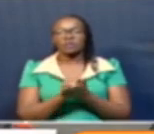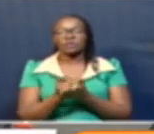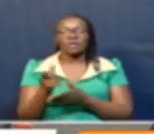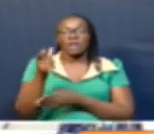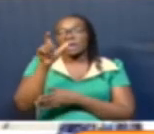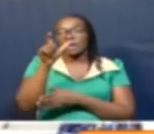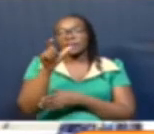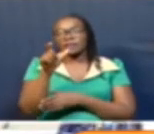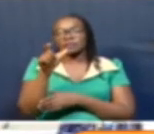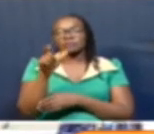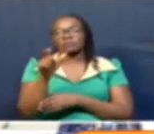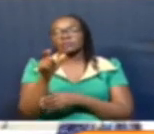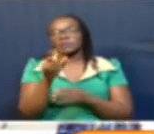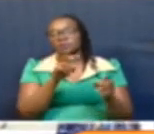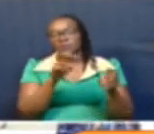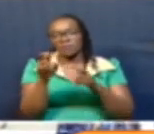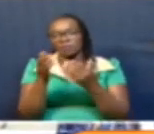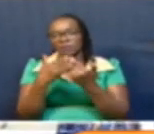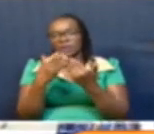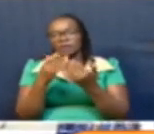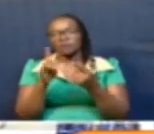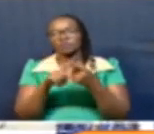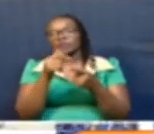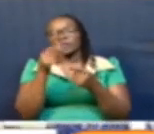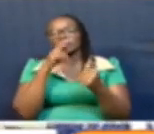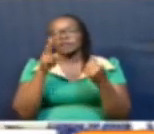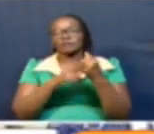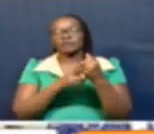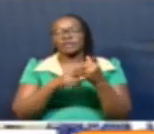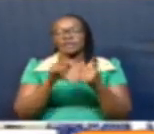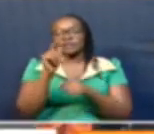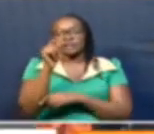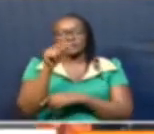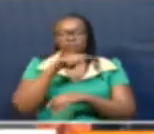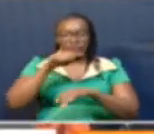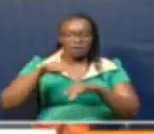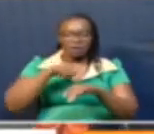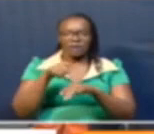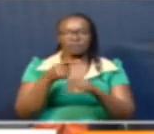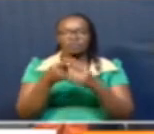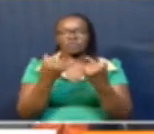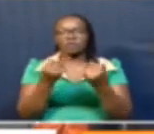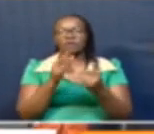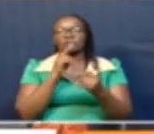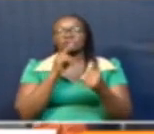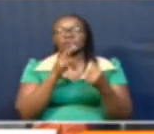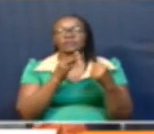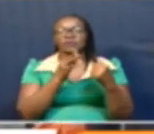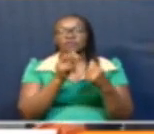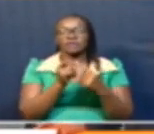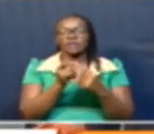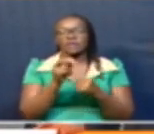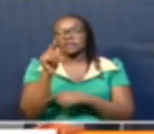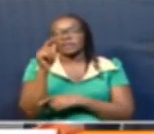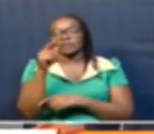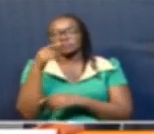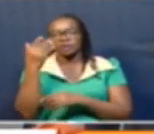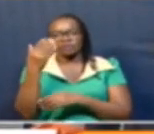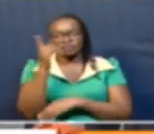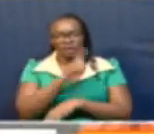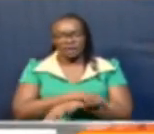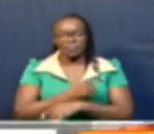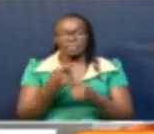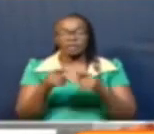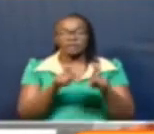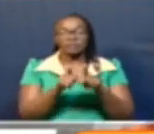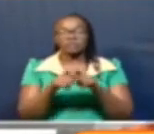cargo handling to some 700 tons per hour from the current 350 tons per day. He added that it will